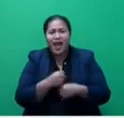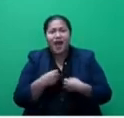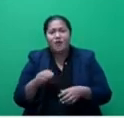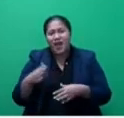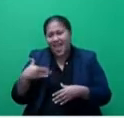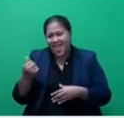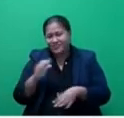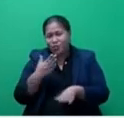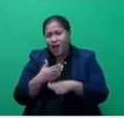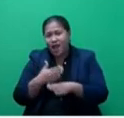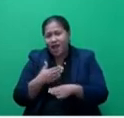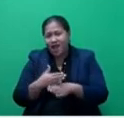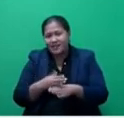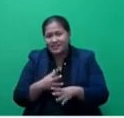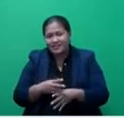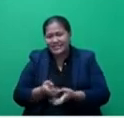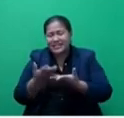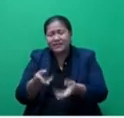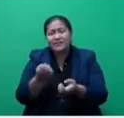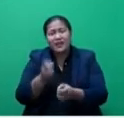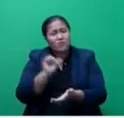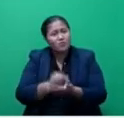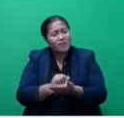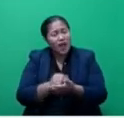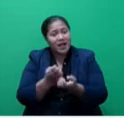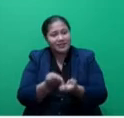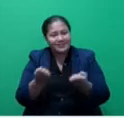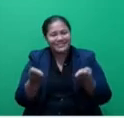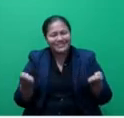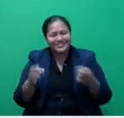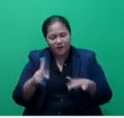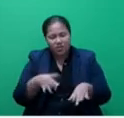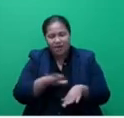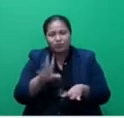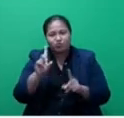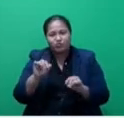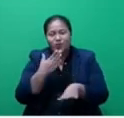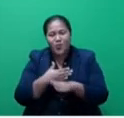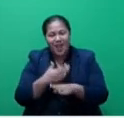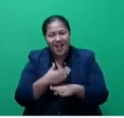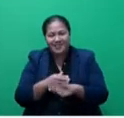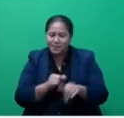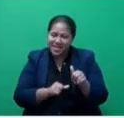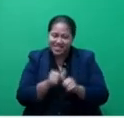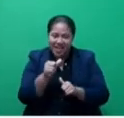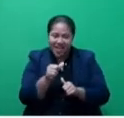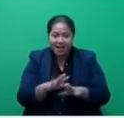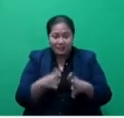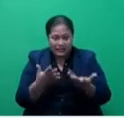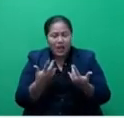workers the tools to carry out their respective services to the best of their abilities. We may put the blame on COVID-19 for